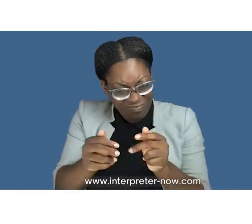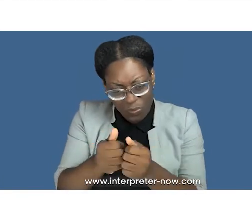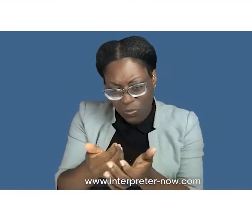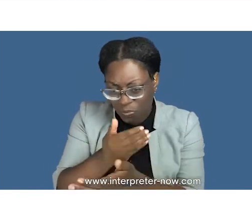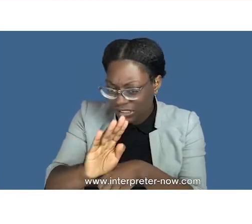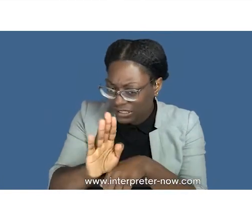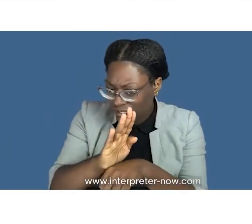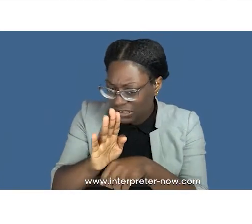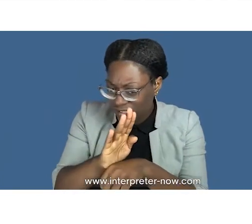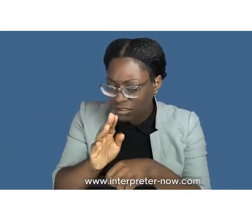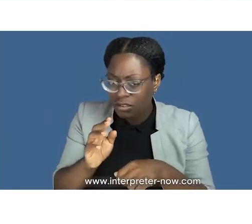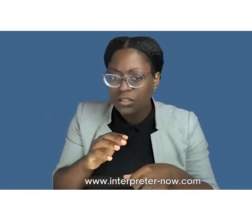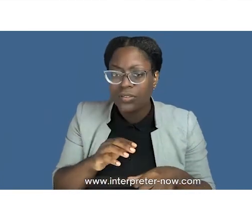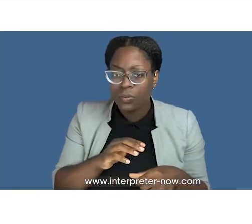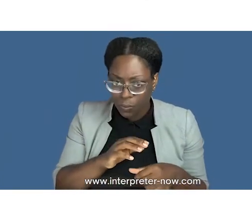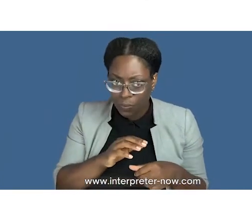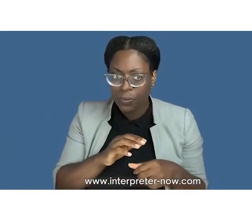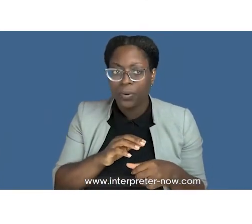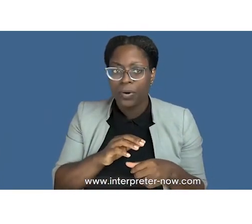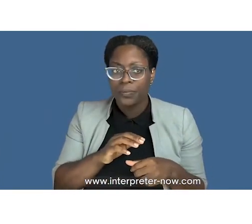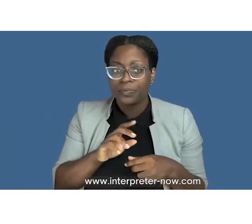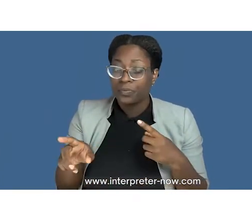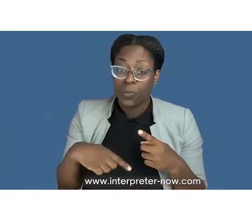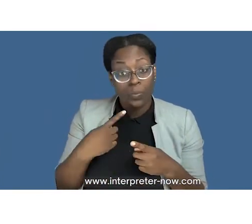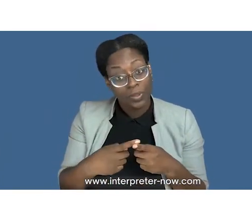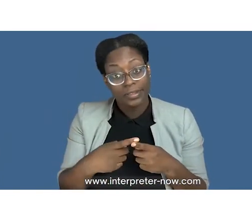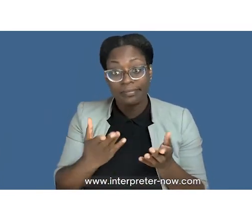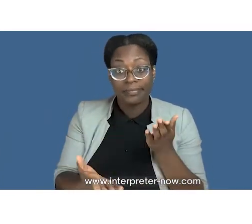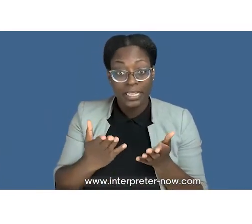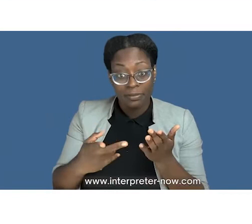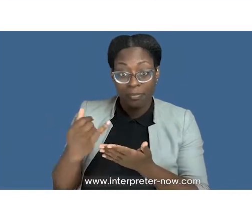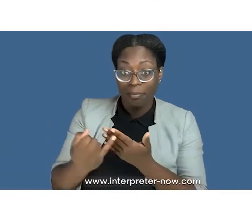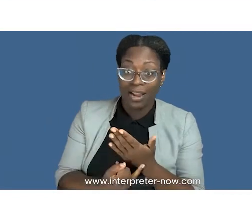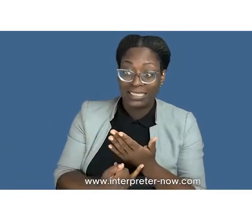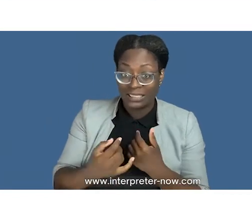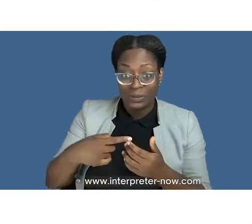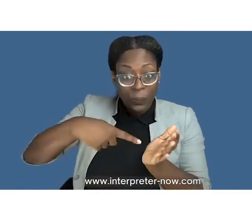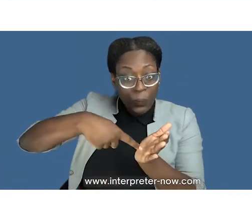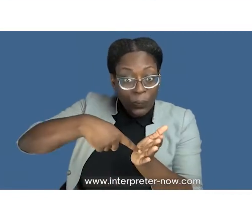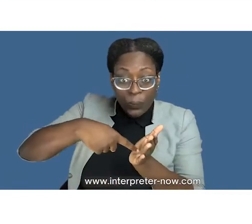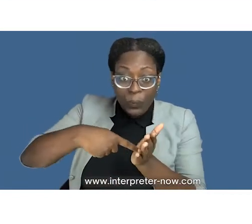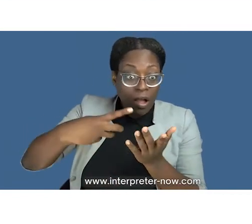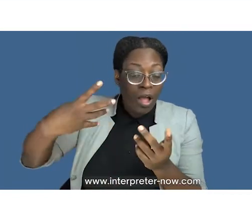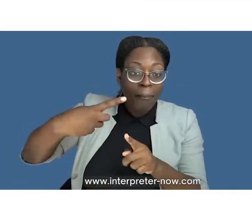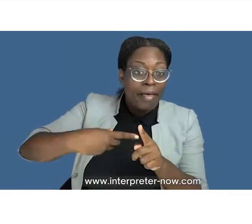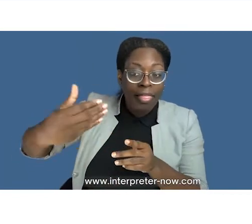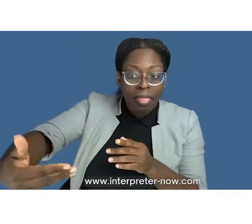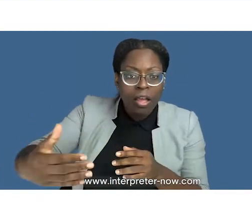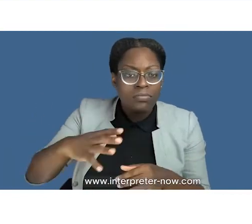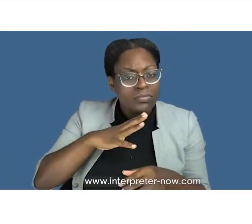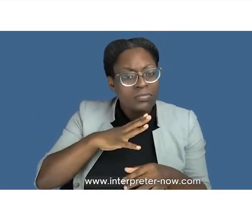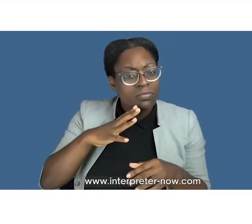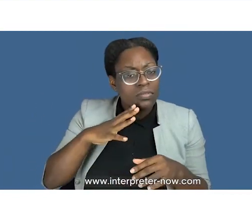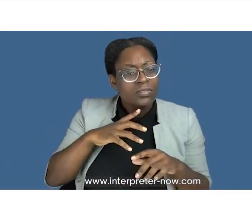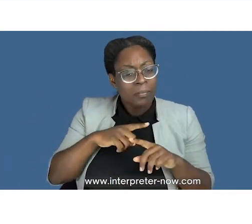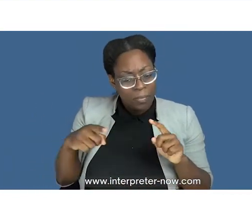we do need to consistently, even when we're working toward the project deadline, maybe even especially when we're working toward a project deadline, is have